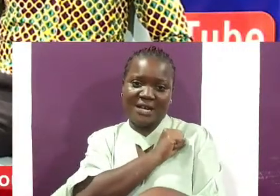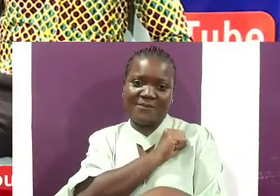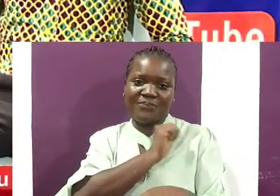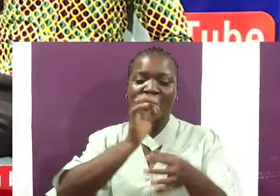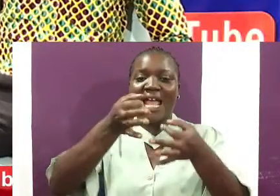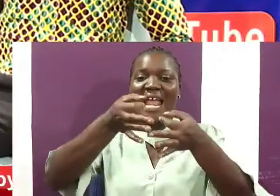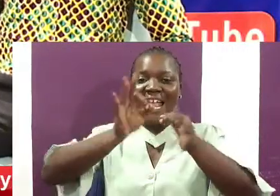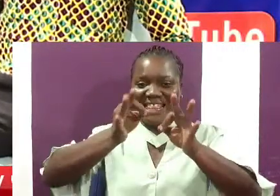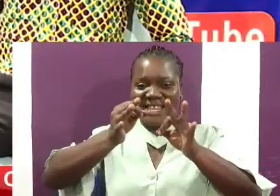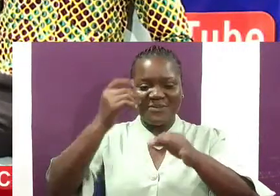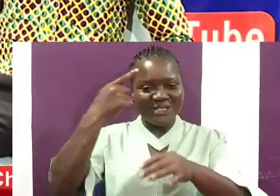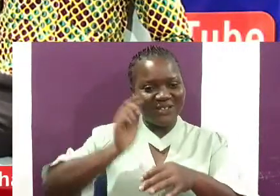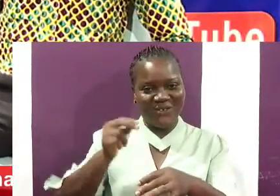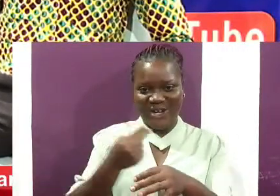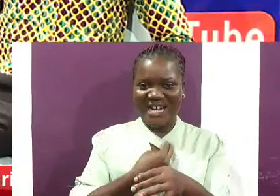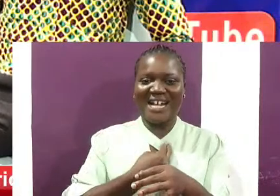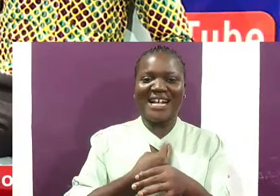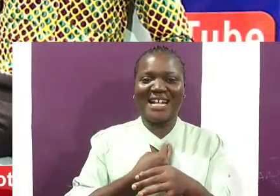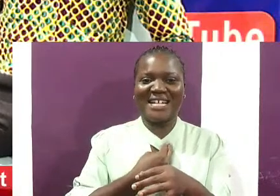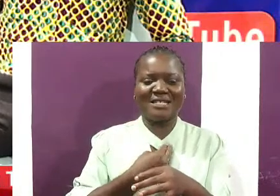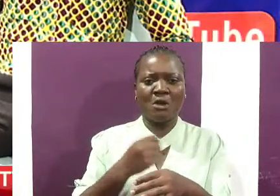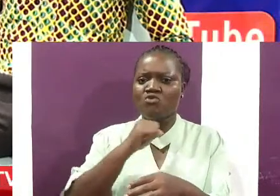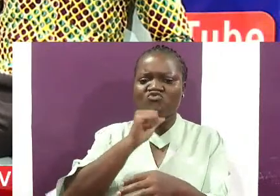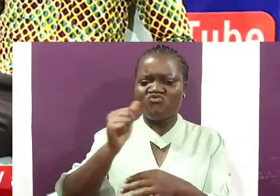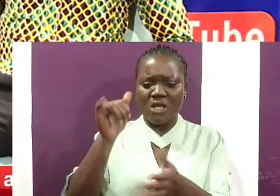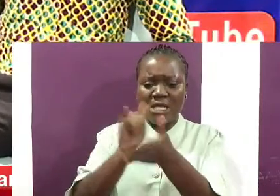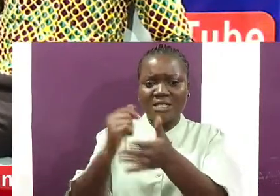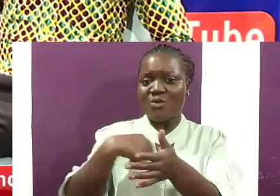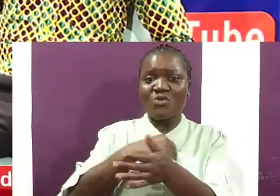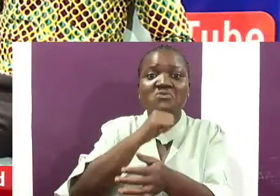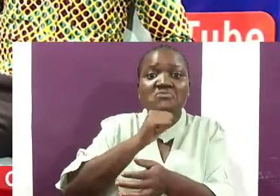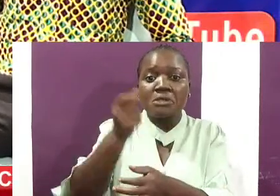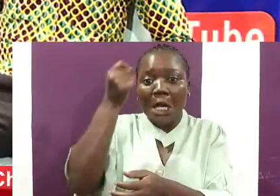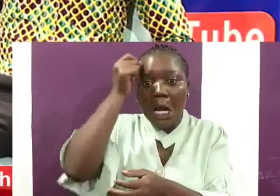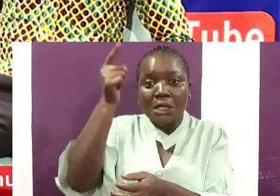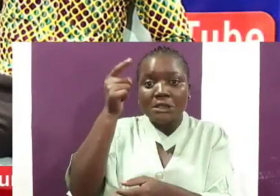you see yenti brofu no. Yenti bro ni ne brofu no. Because